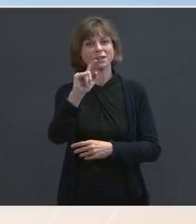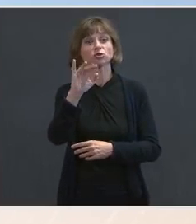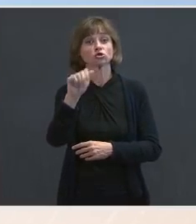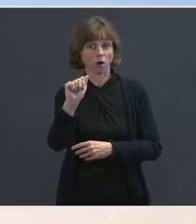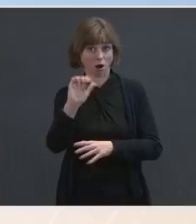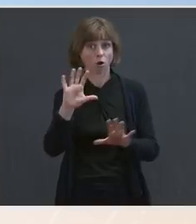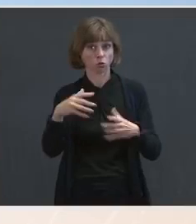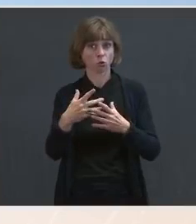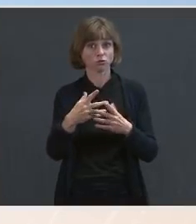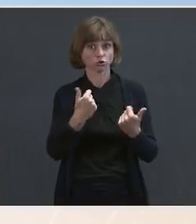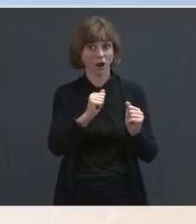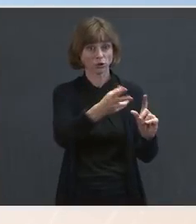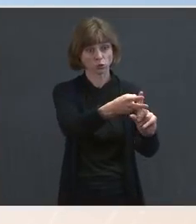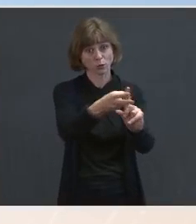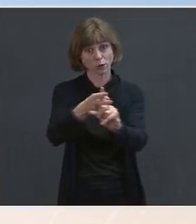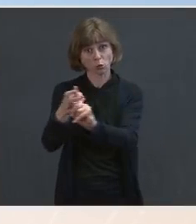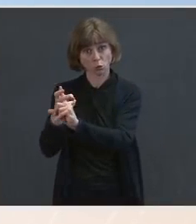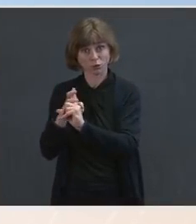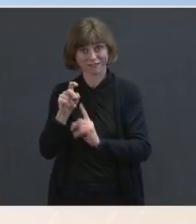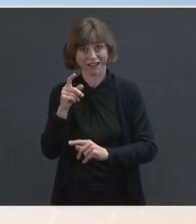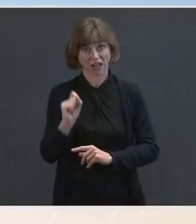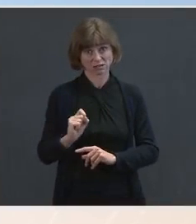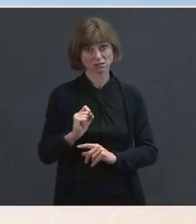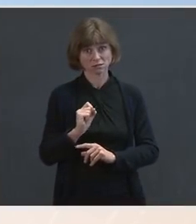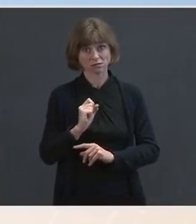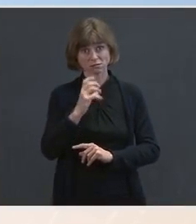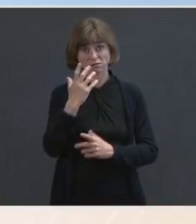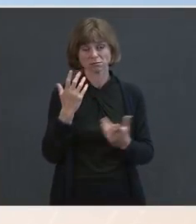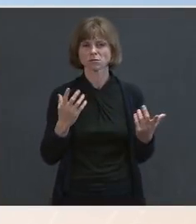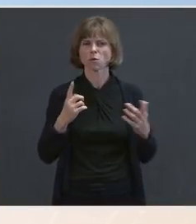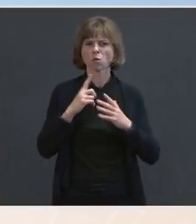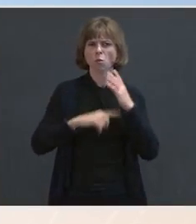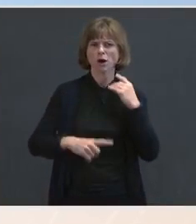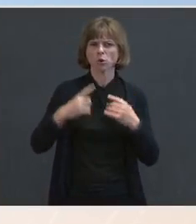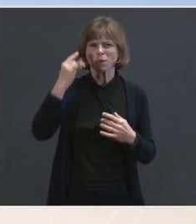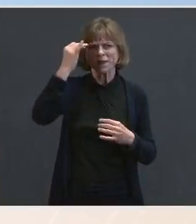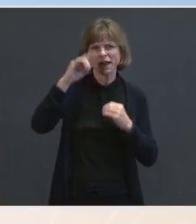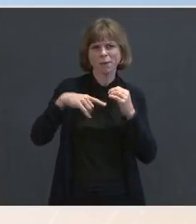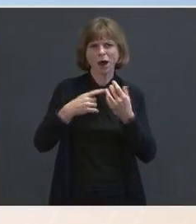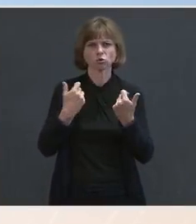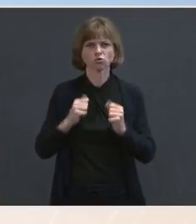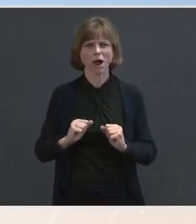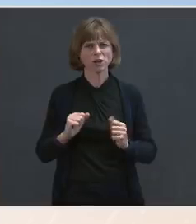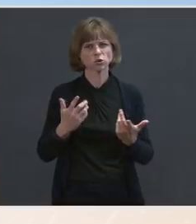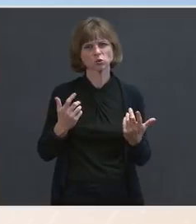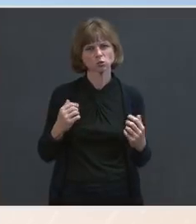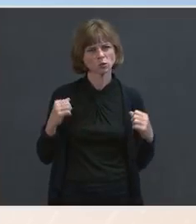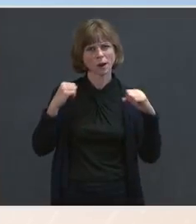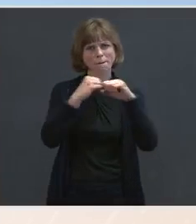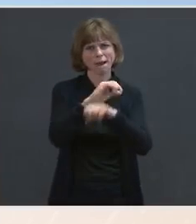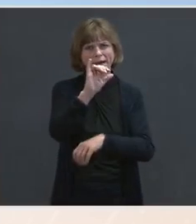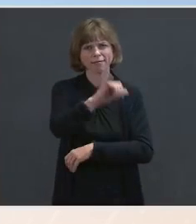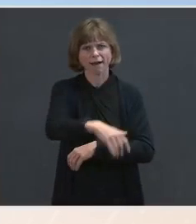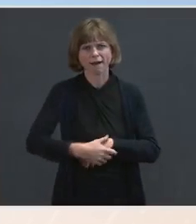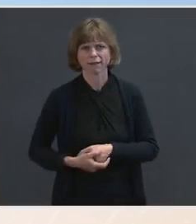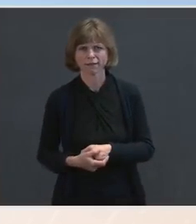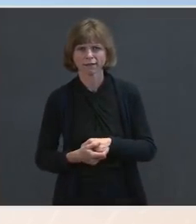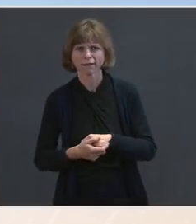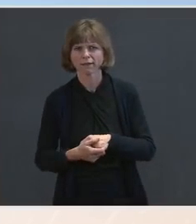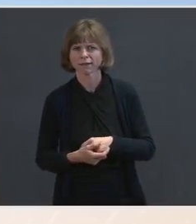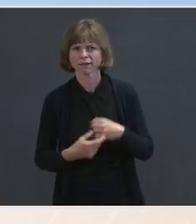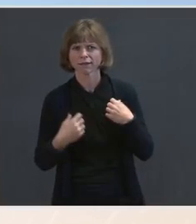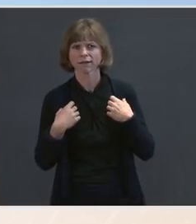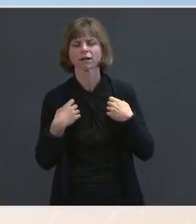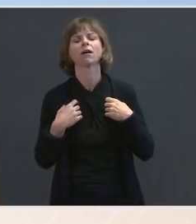if anything, can the VA do? Are you considering doing to try and combat some of this? Yeah, so I also, just to fill